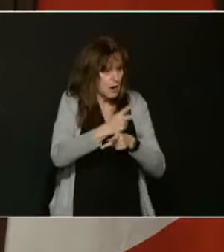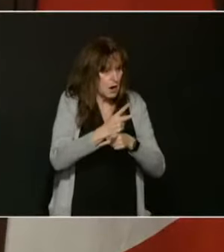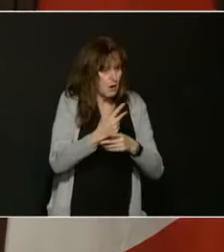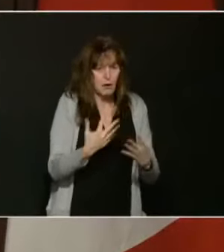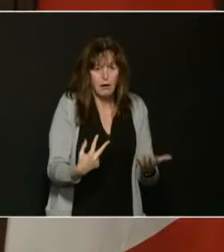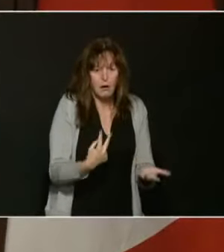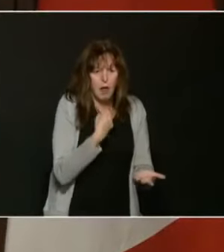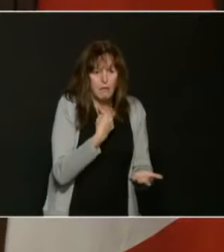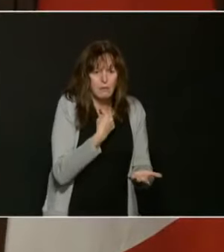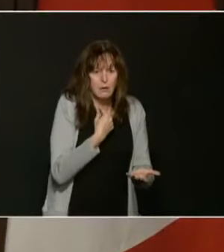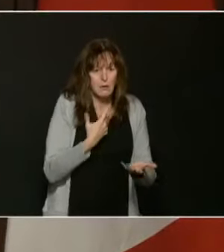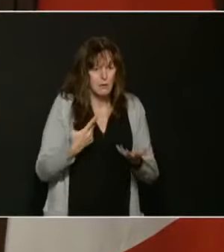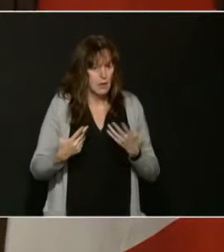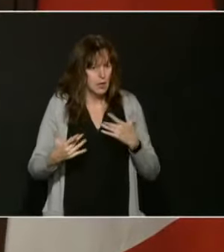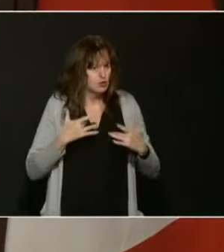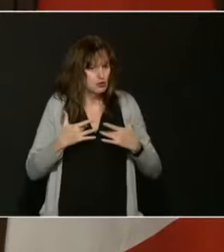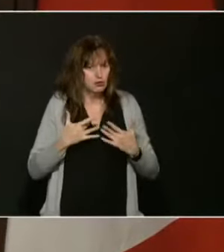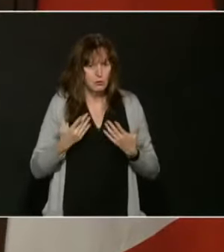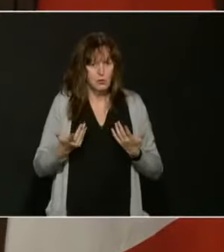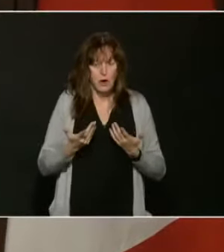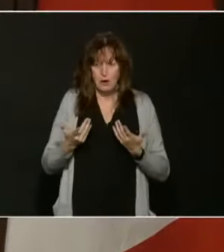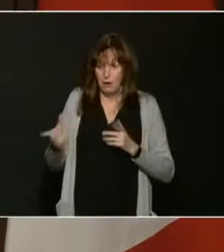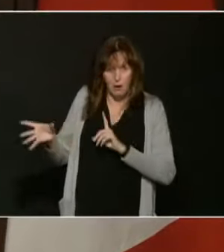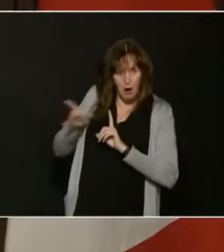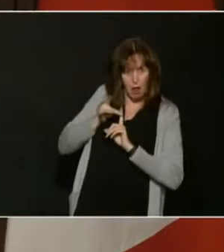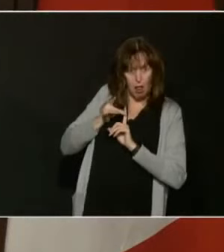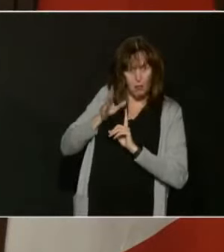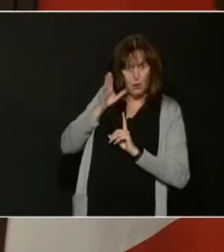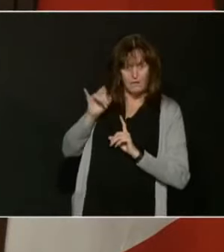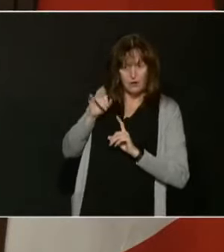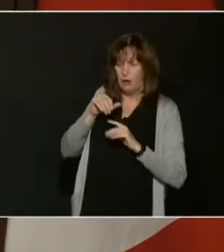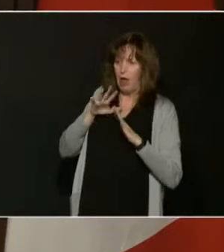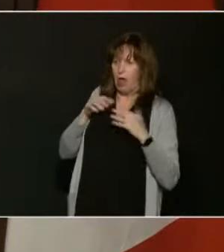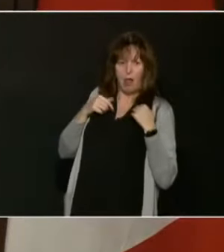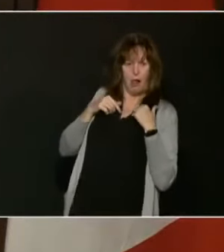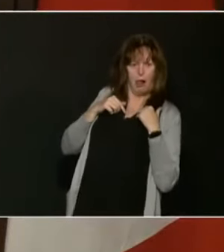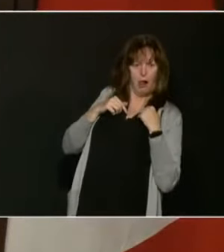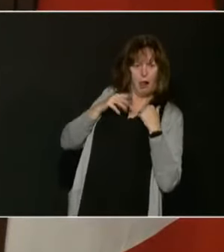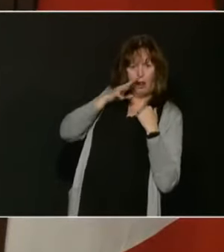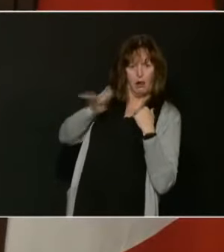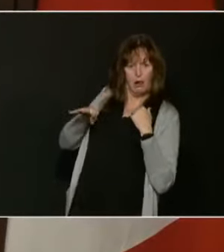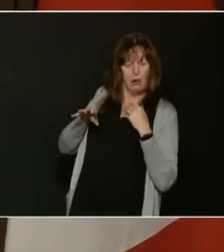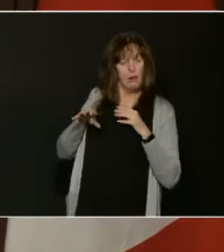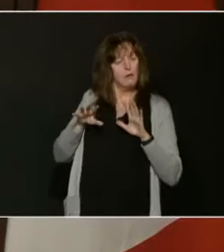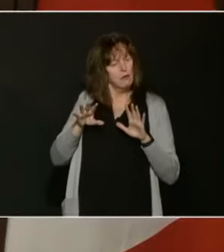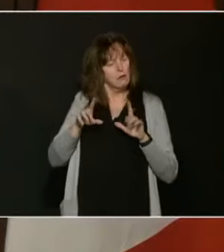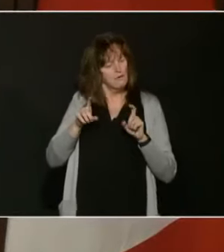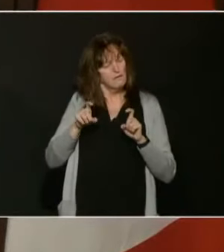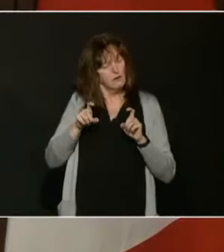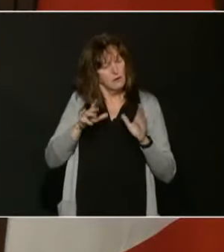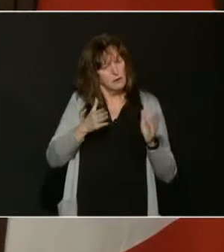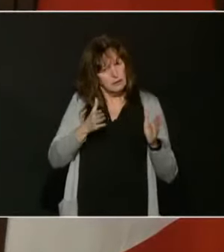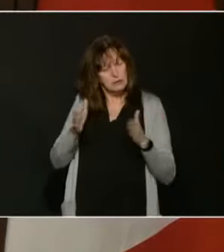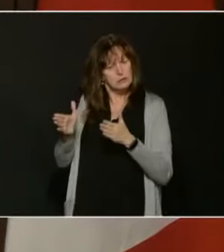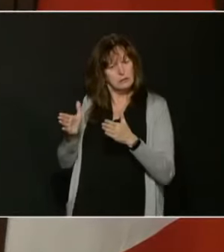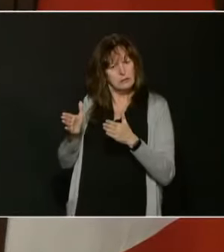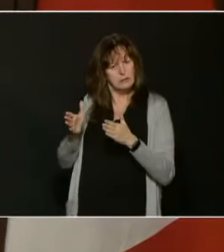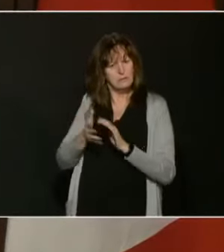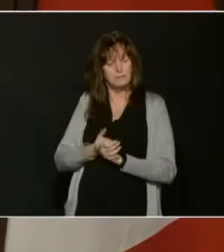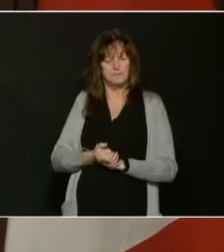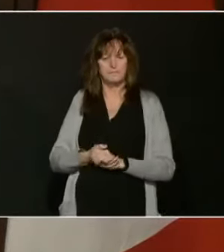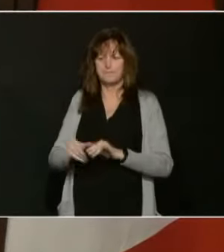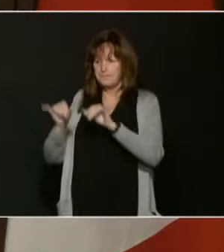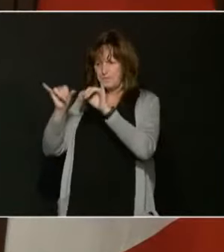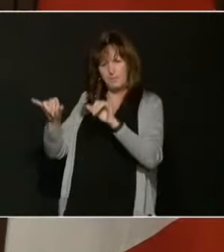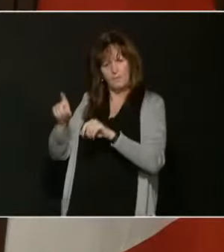infected themselves. But we will need a brave plan for rebuilding and strengthening our health system as we come out of the pandemic. This is the